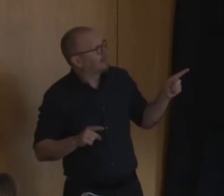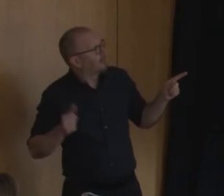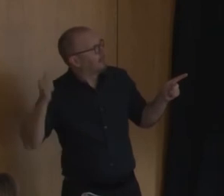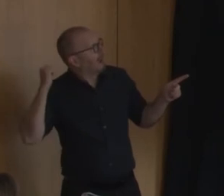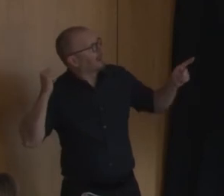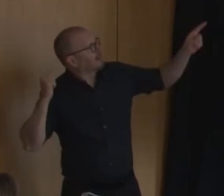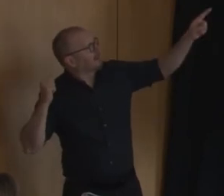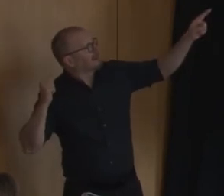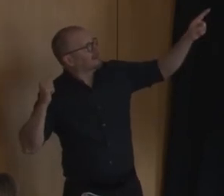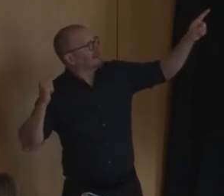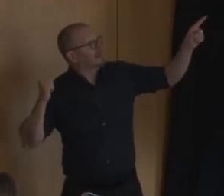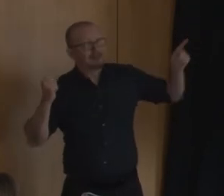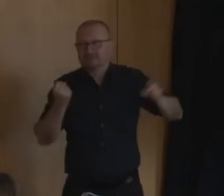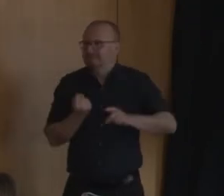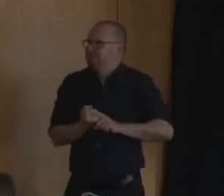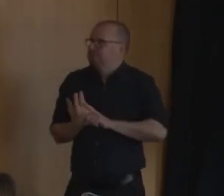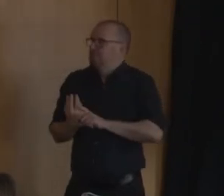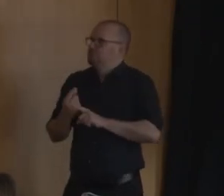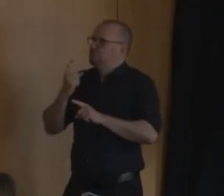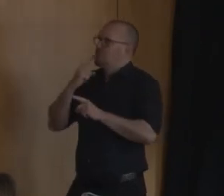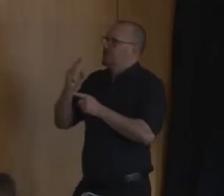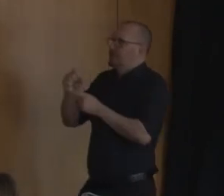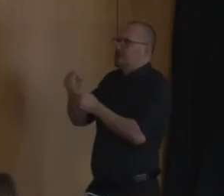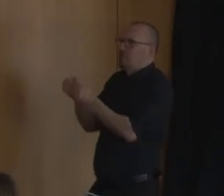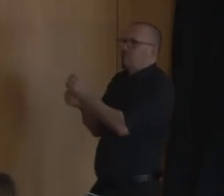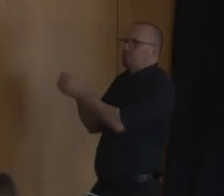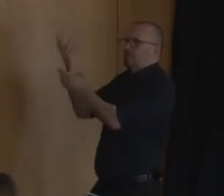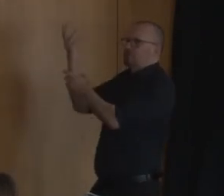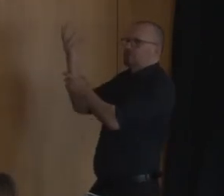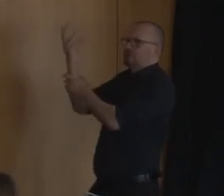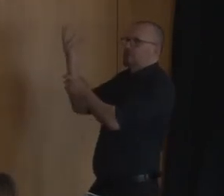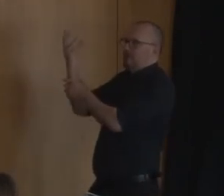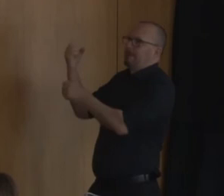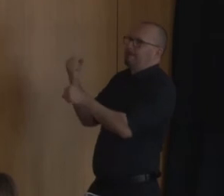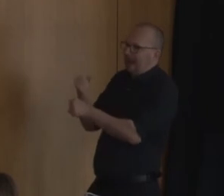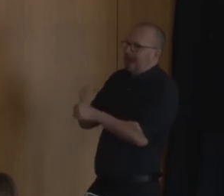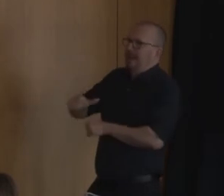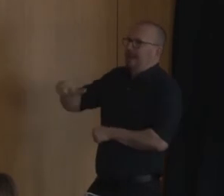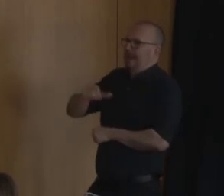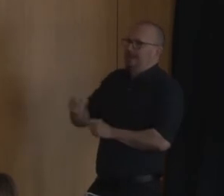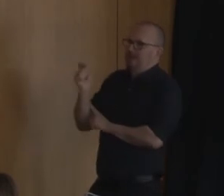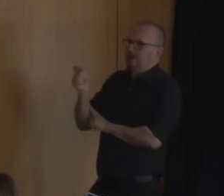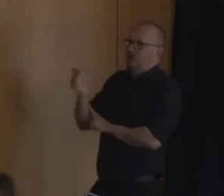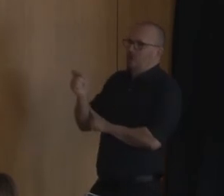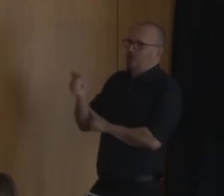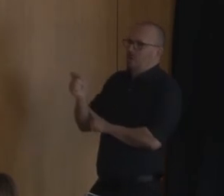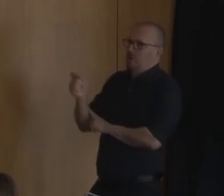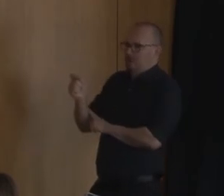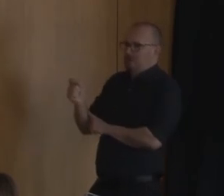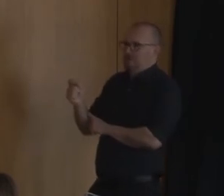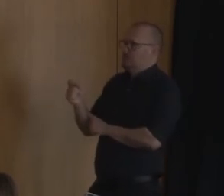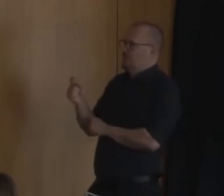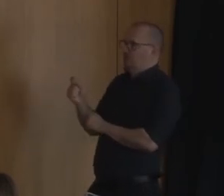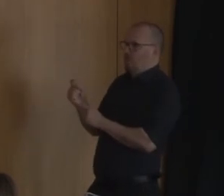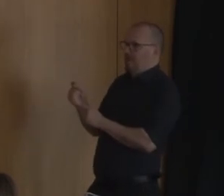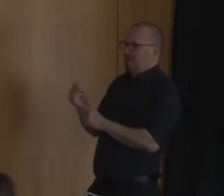back shows the eruption that created Lake Taupo, our supervolcano. So scale, often really important in building immersion,